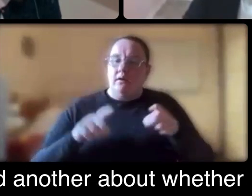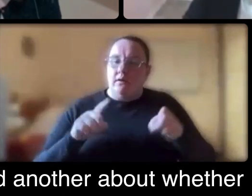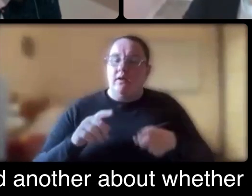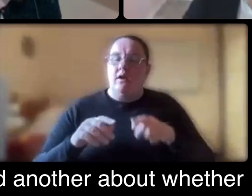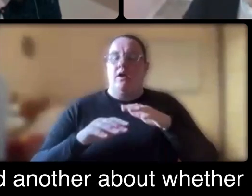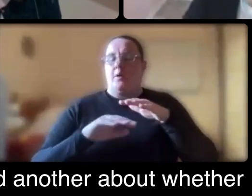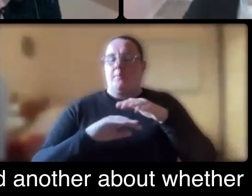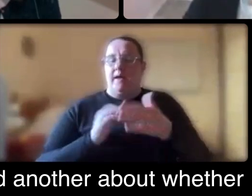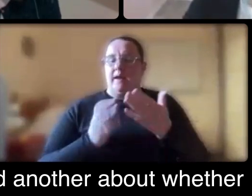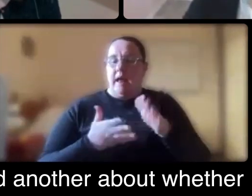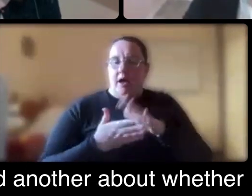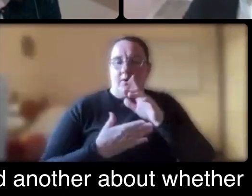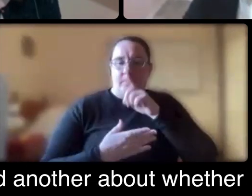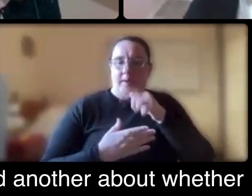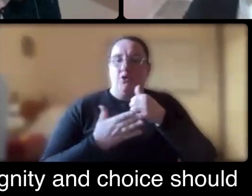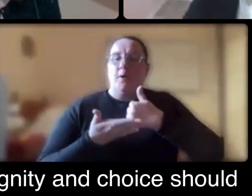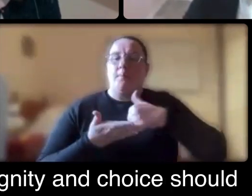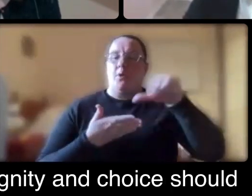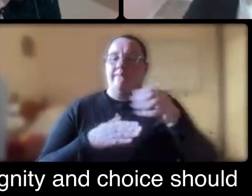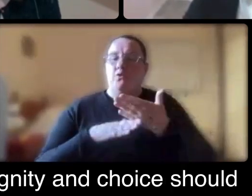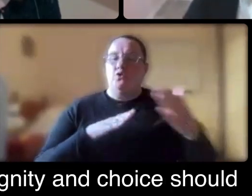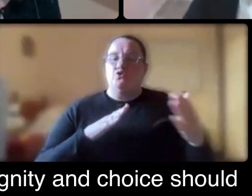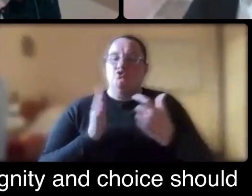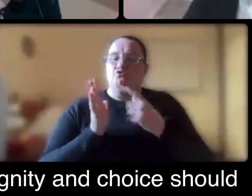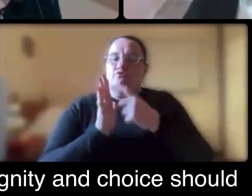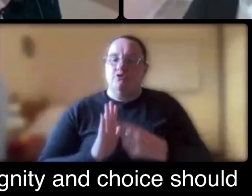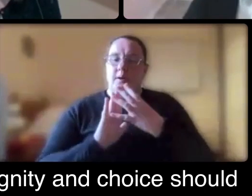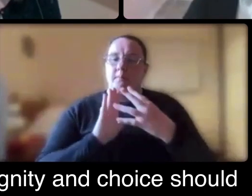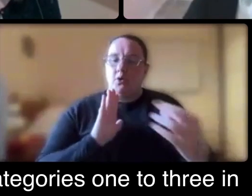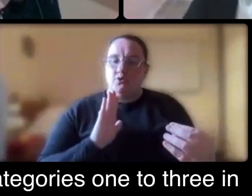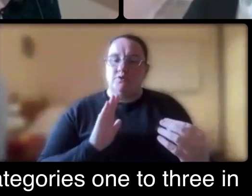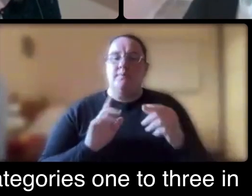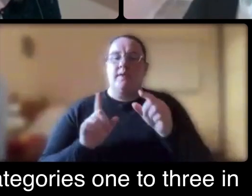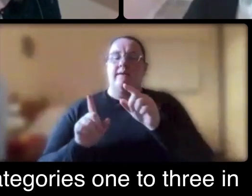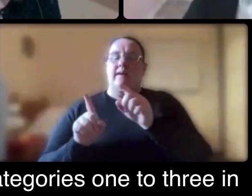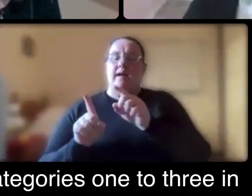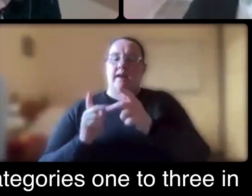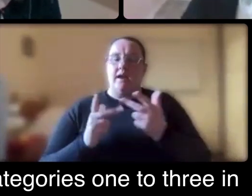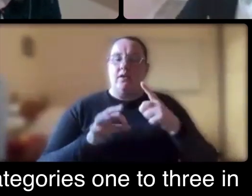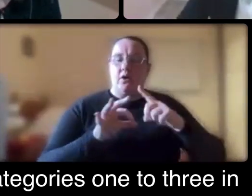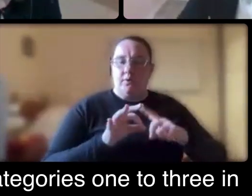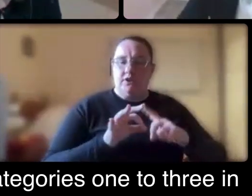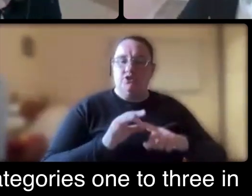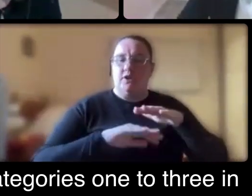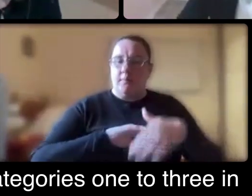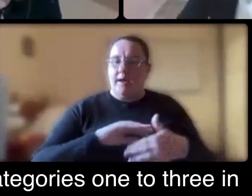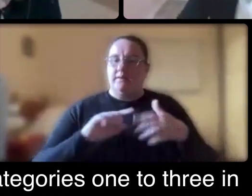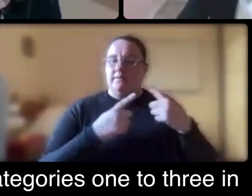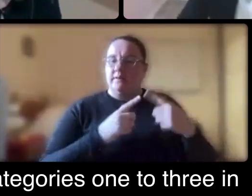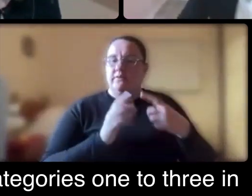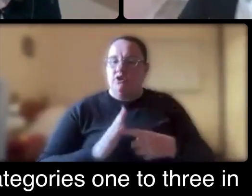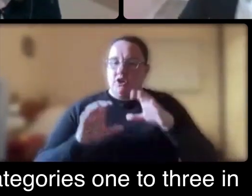models, and another about whether standard 1 consumer dignity and choice should apply across registration categories 1 to